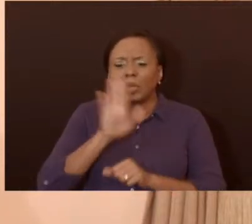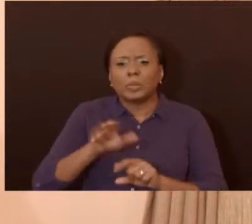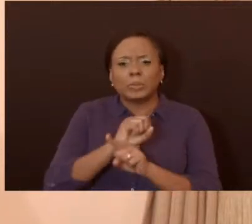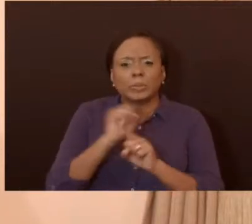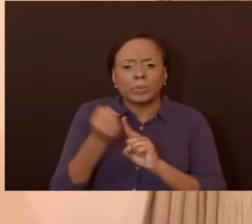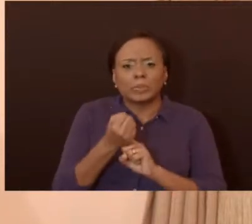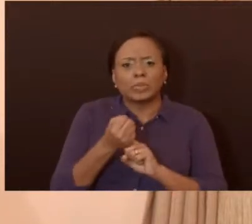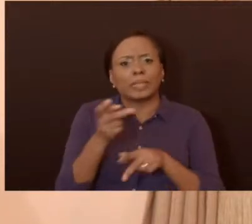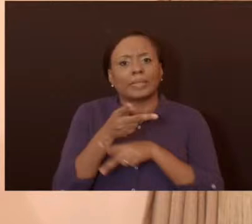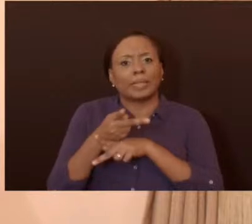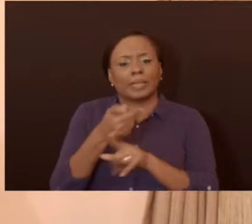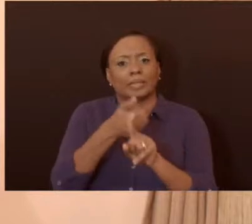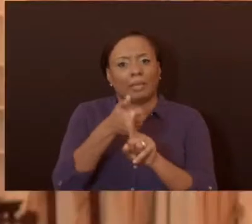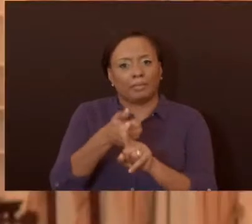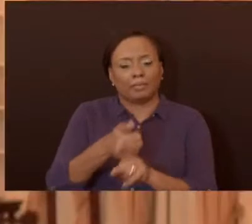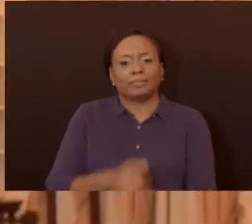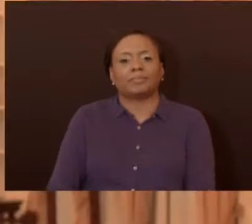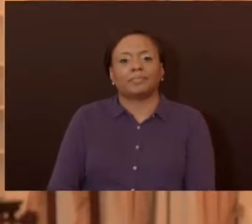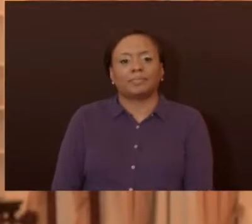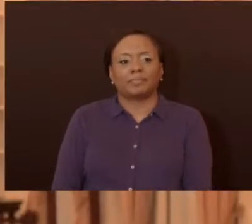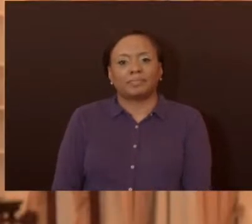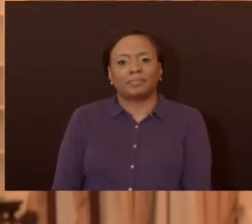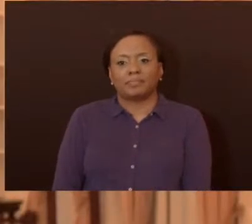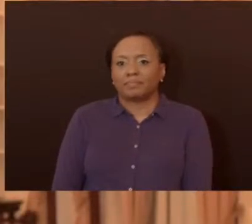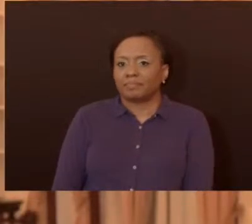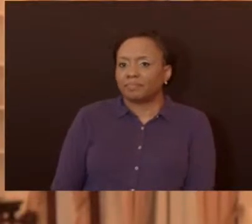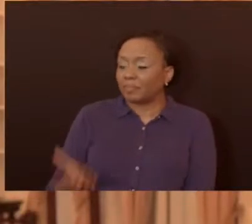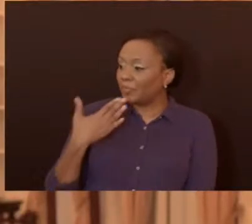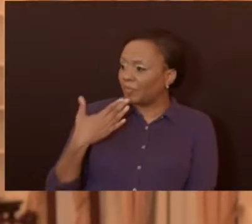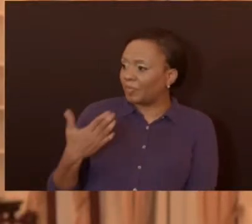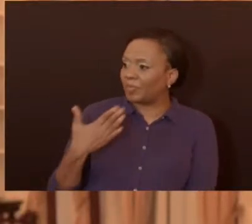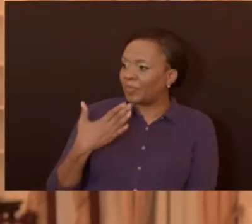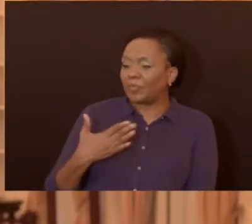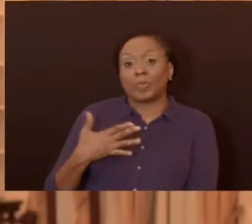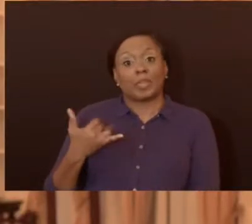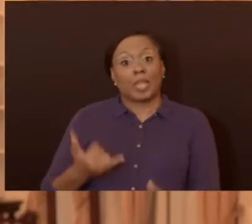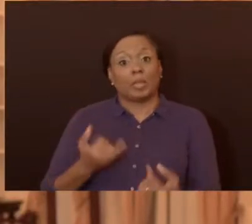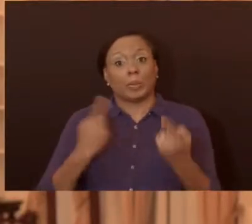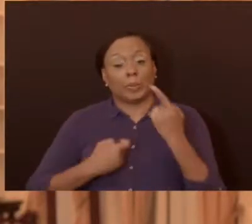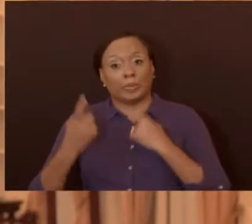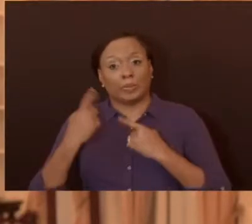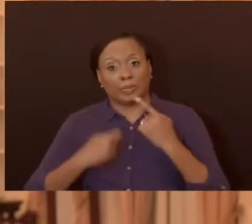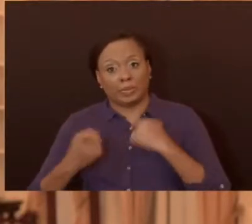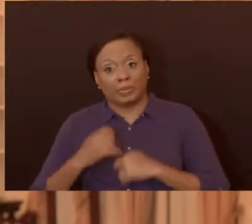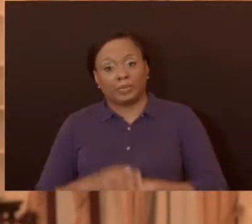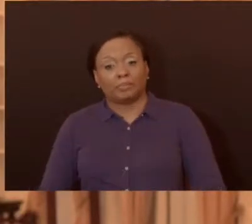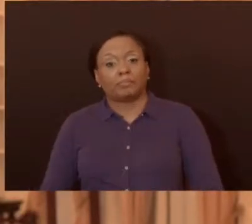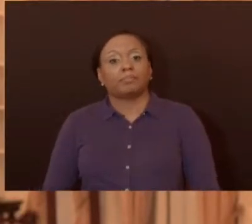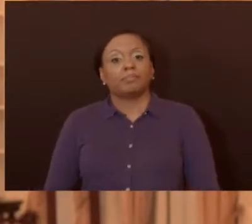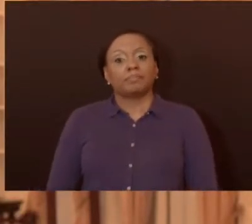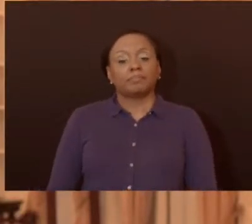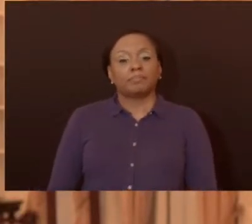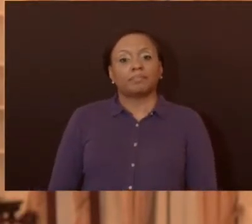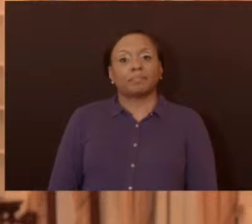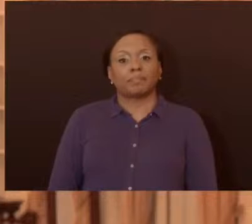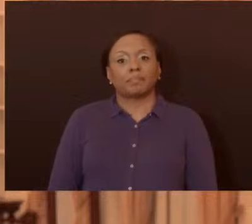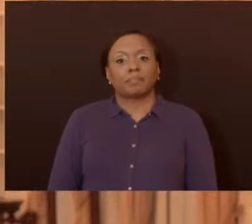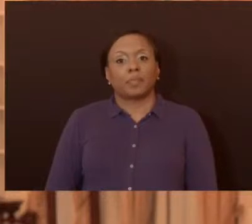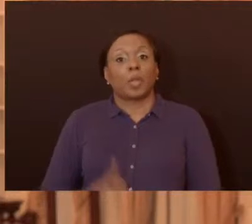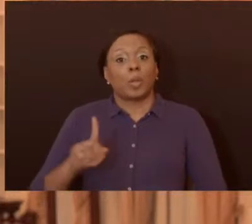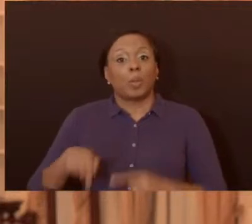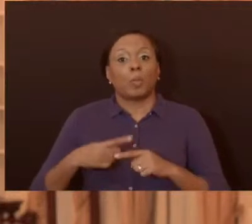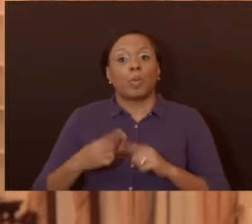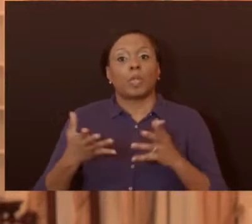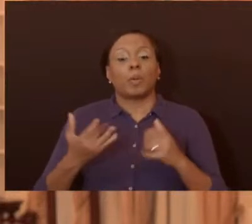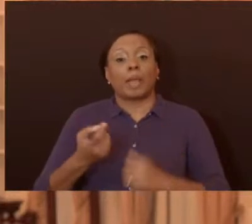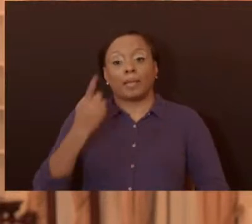care of yourself. Thank you. Thank you, Mr. Chapman. Now, as we open for questions, I'll just ask members of the media to identify themselves